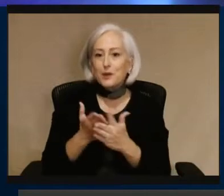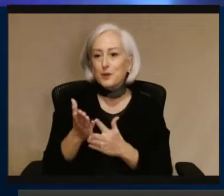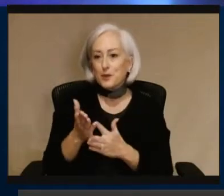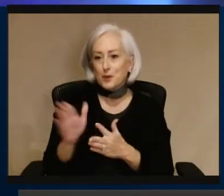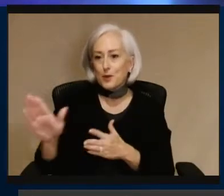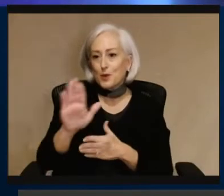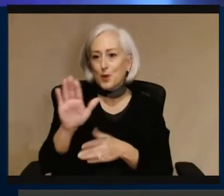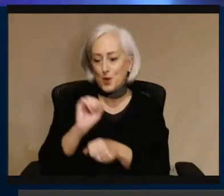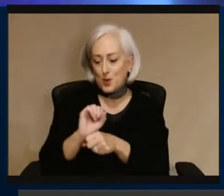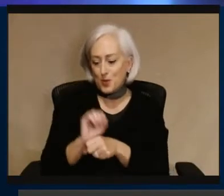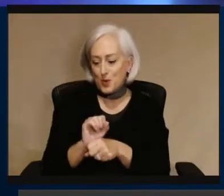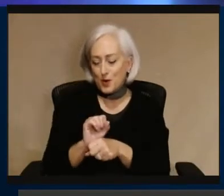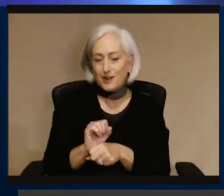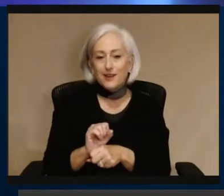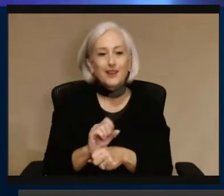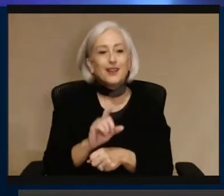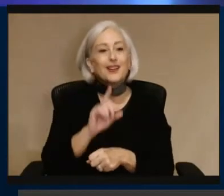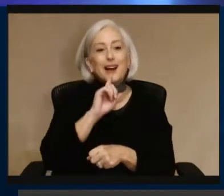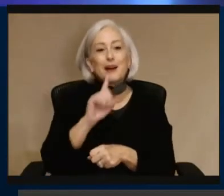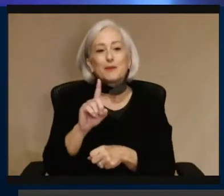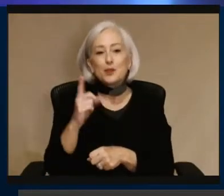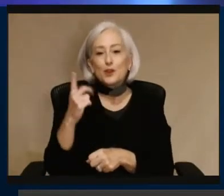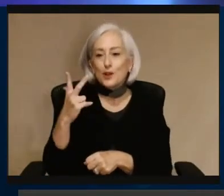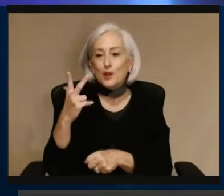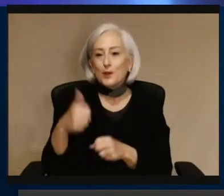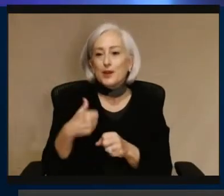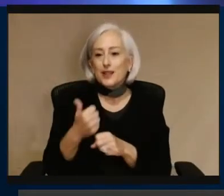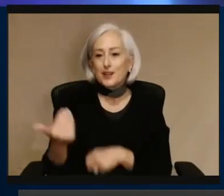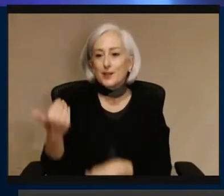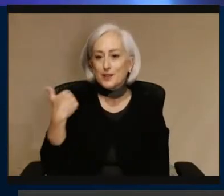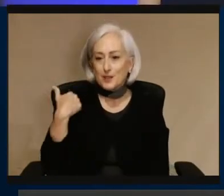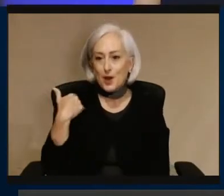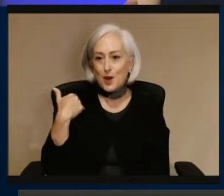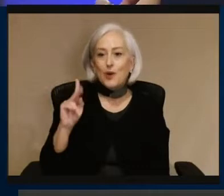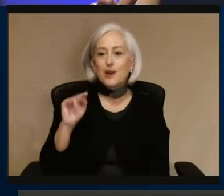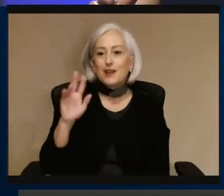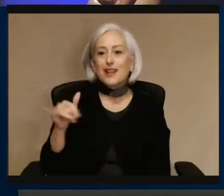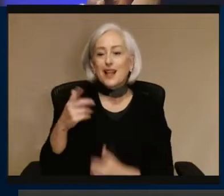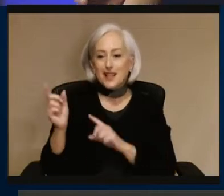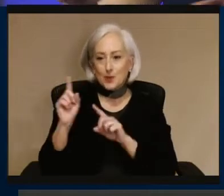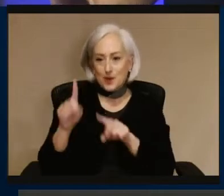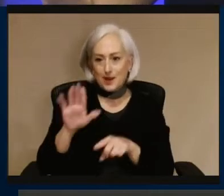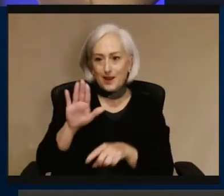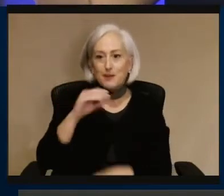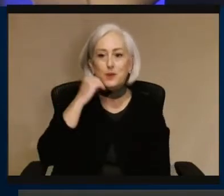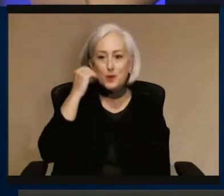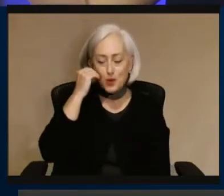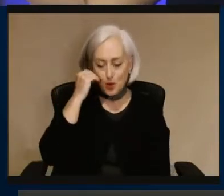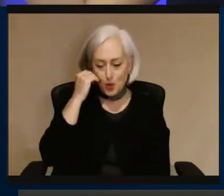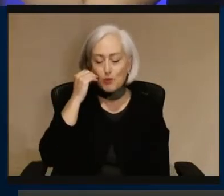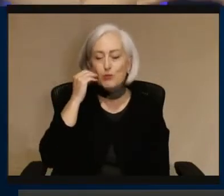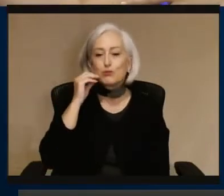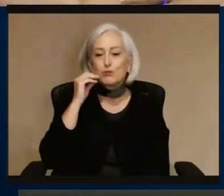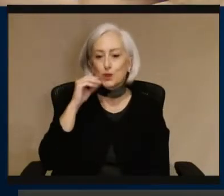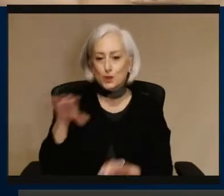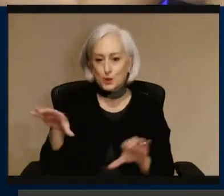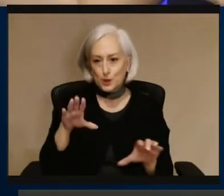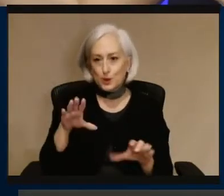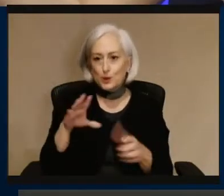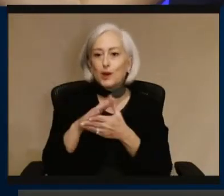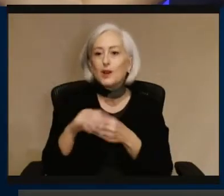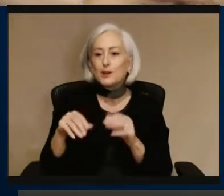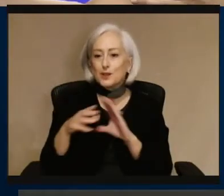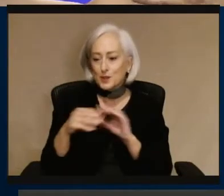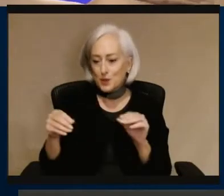you all over 3 years ago, Kelly, when I came out to your house to do that story, and then just a couple weeks ago, I